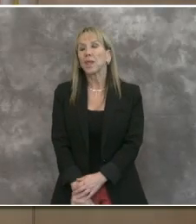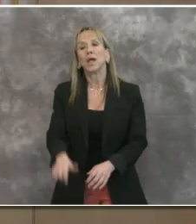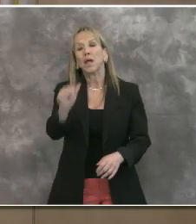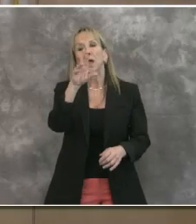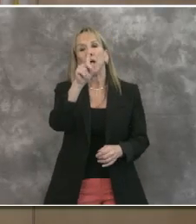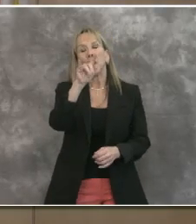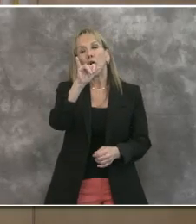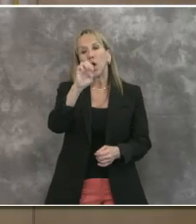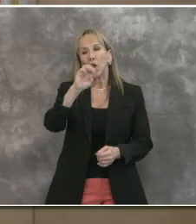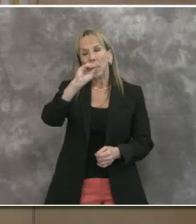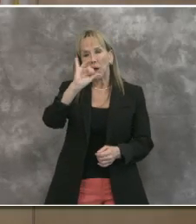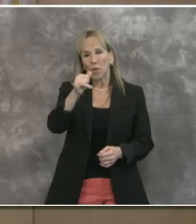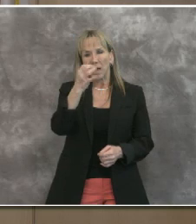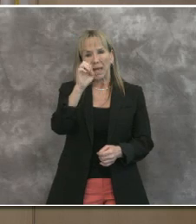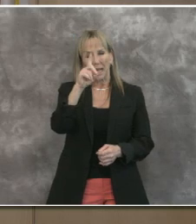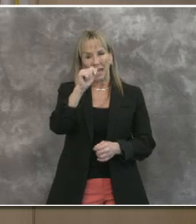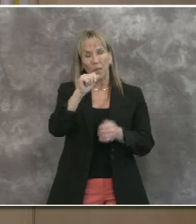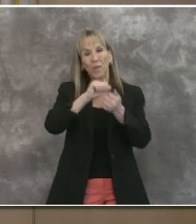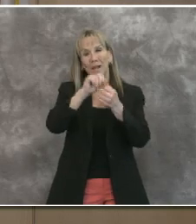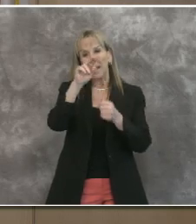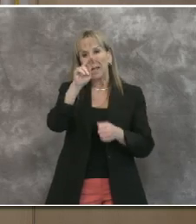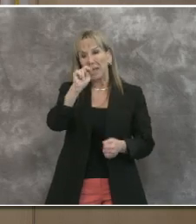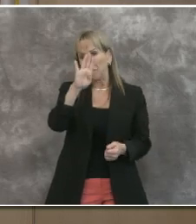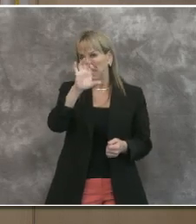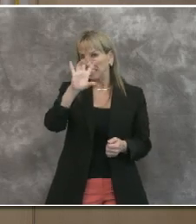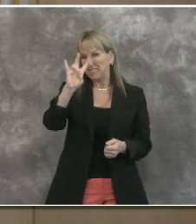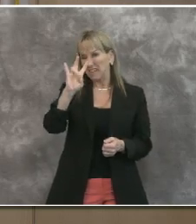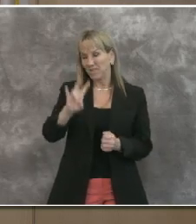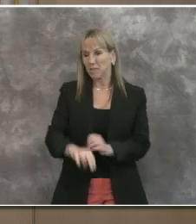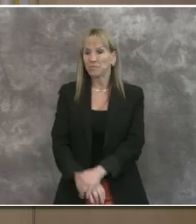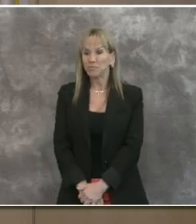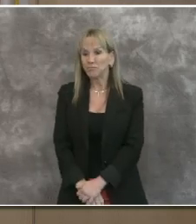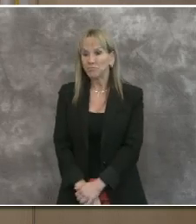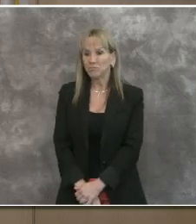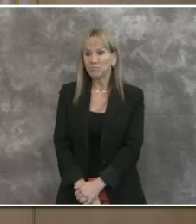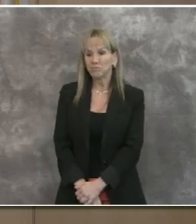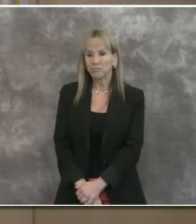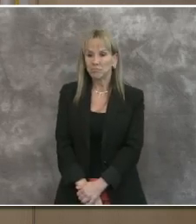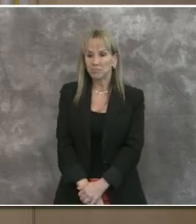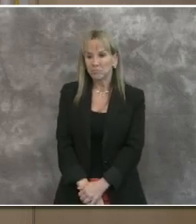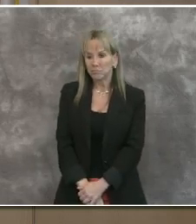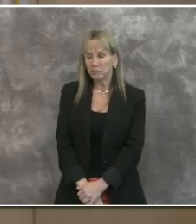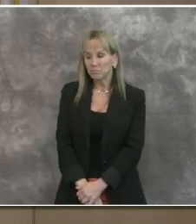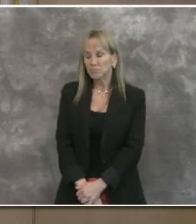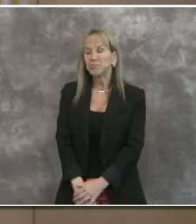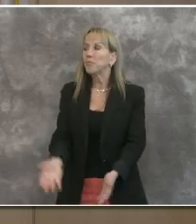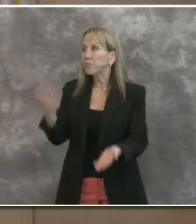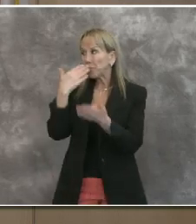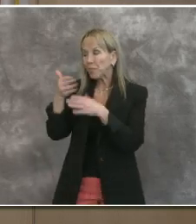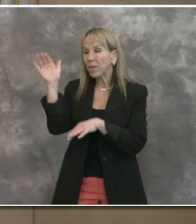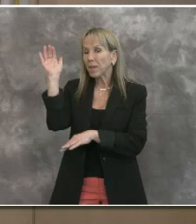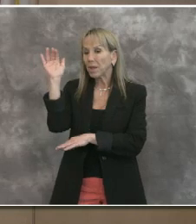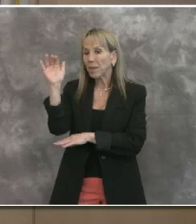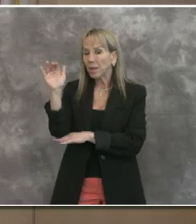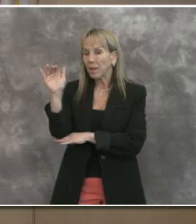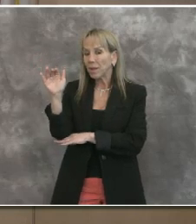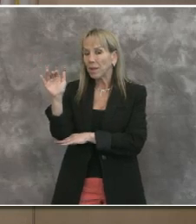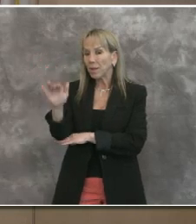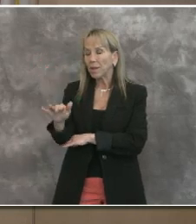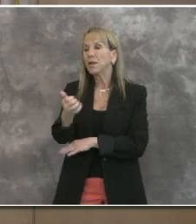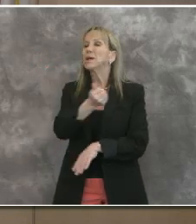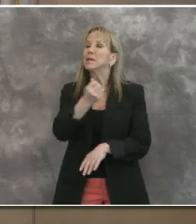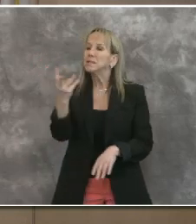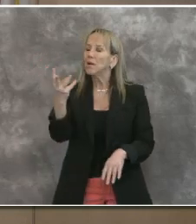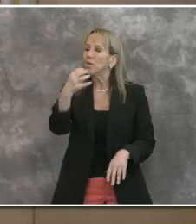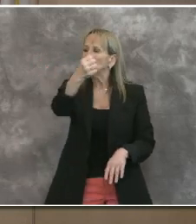Artie Ojeda with NBC7, please state your question. Good afternoon, everybody. Several